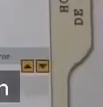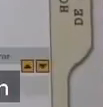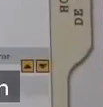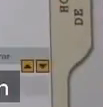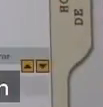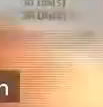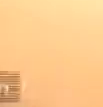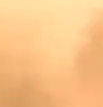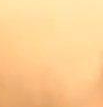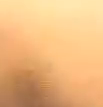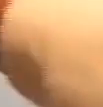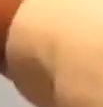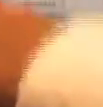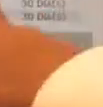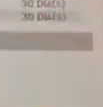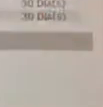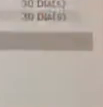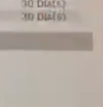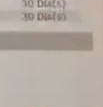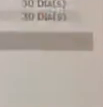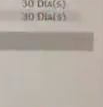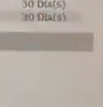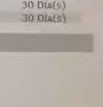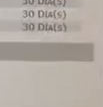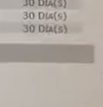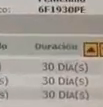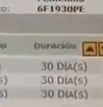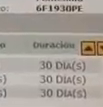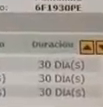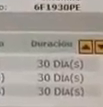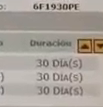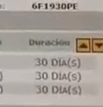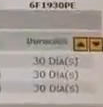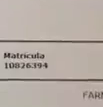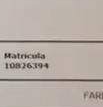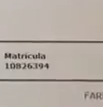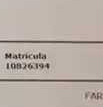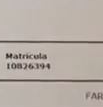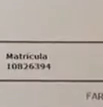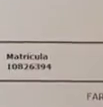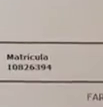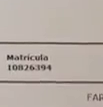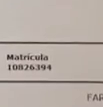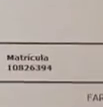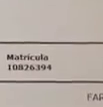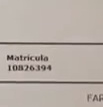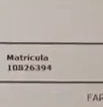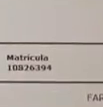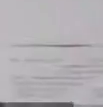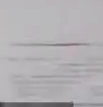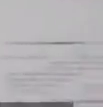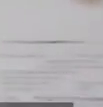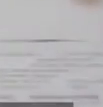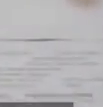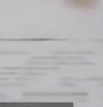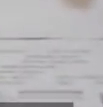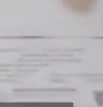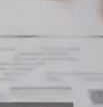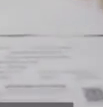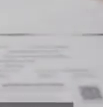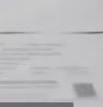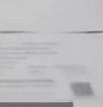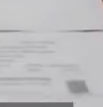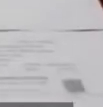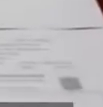home. As you can see, we have been implementing such measures through an electronic system